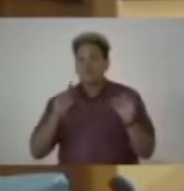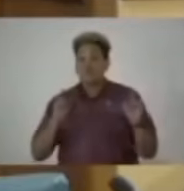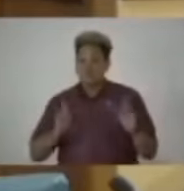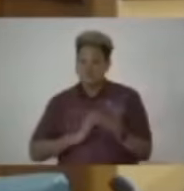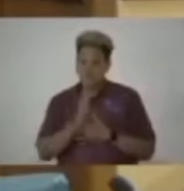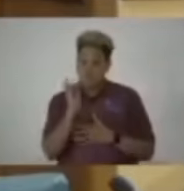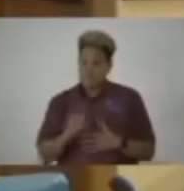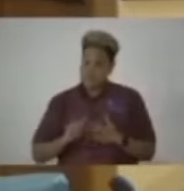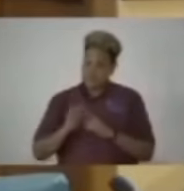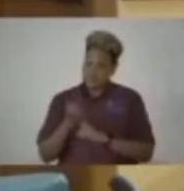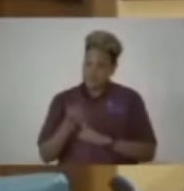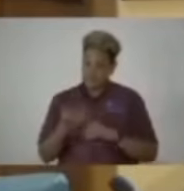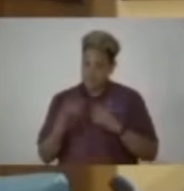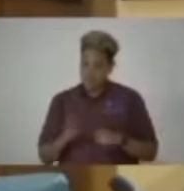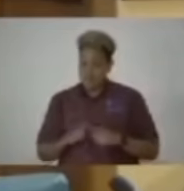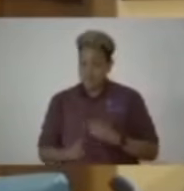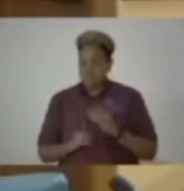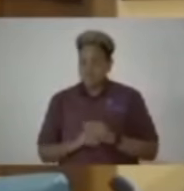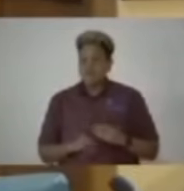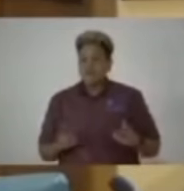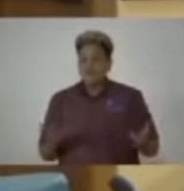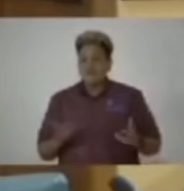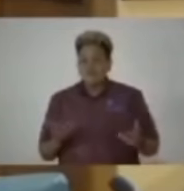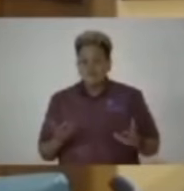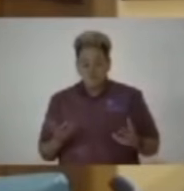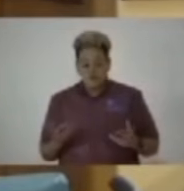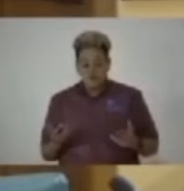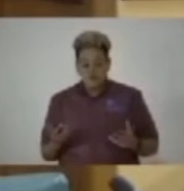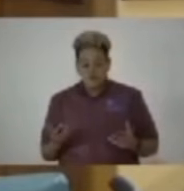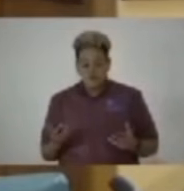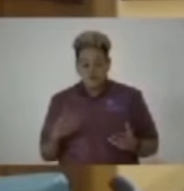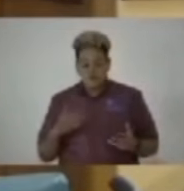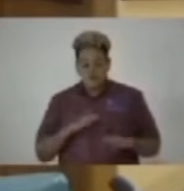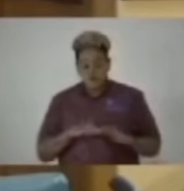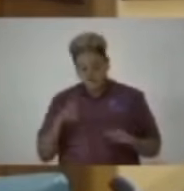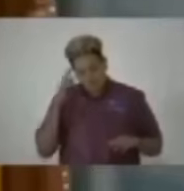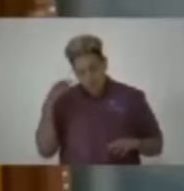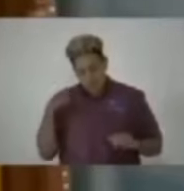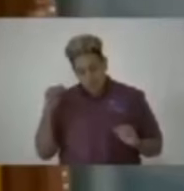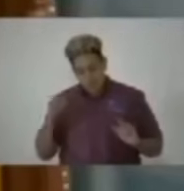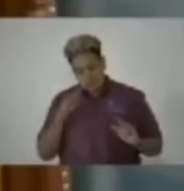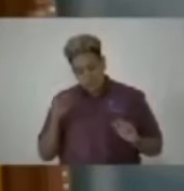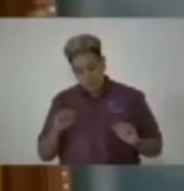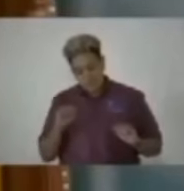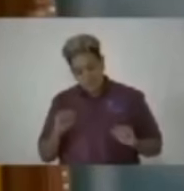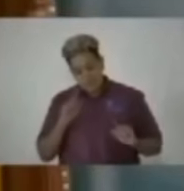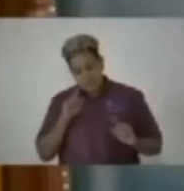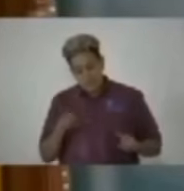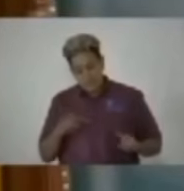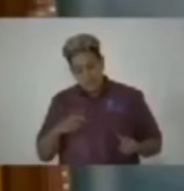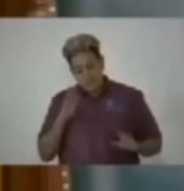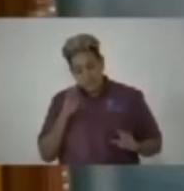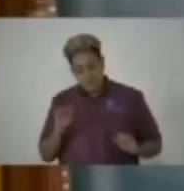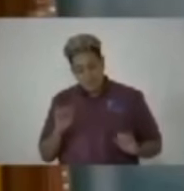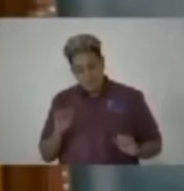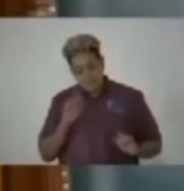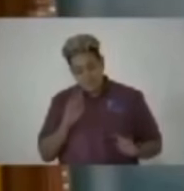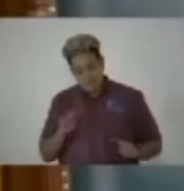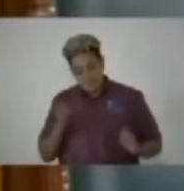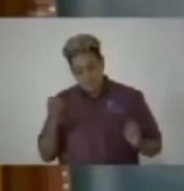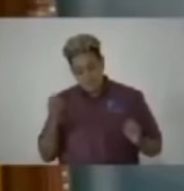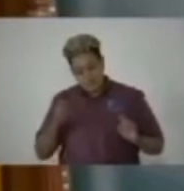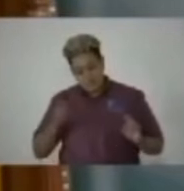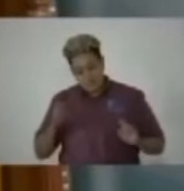with. I'm also wondering... No, I don't think I will be able, if I have so many questions at the same